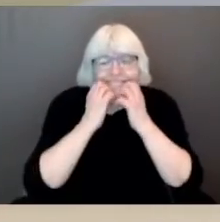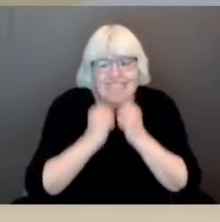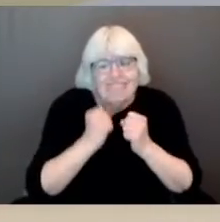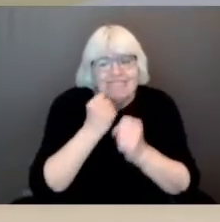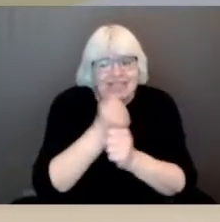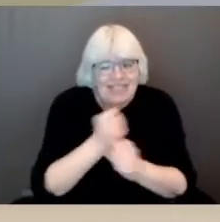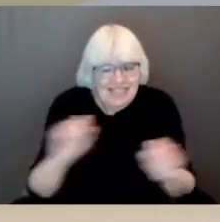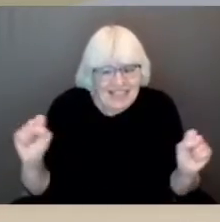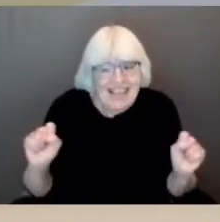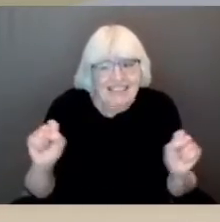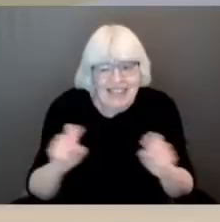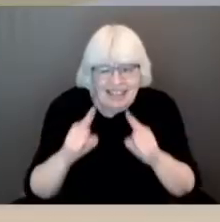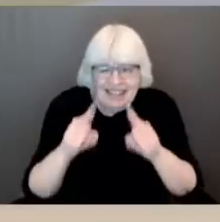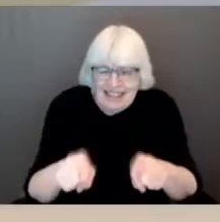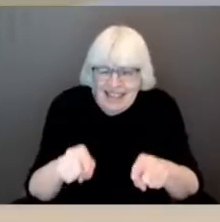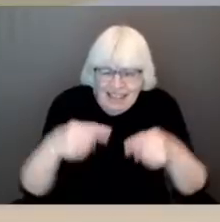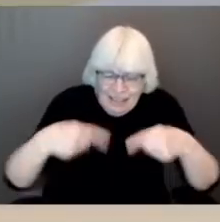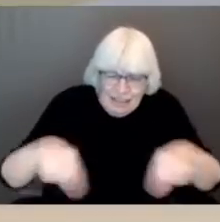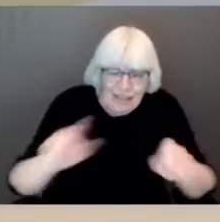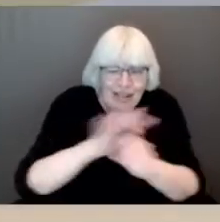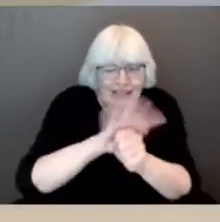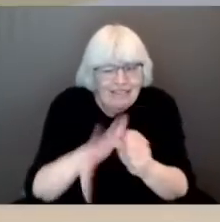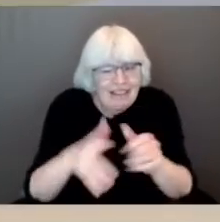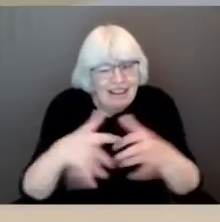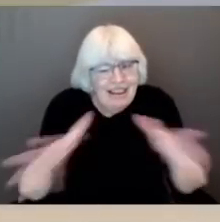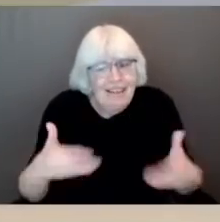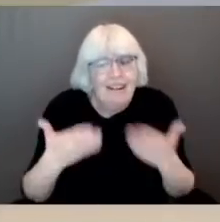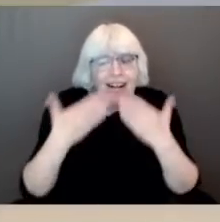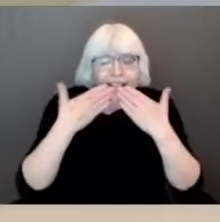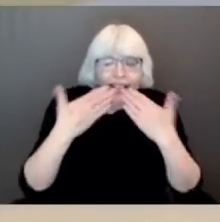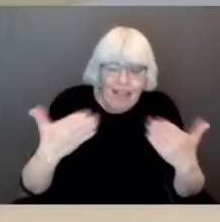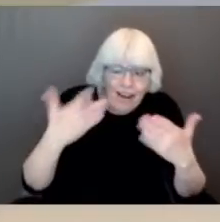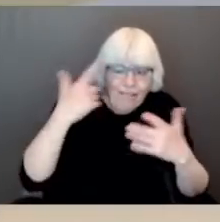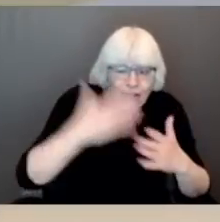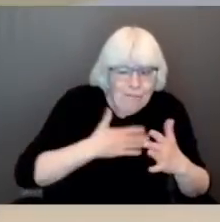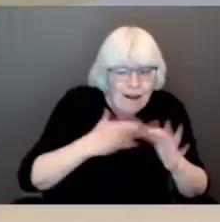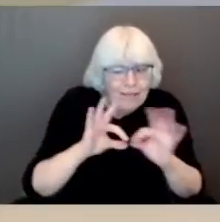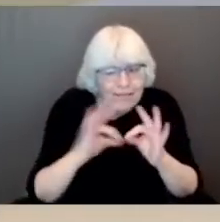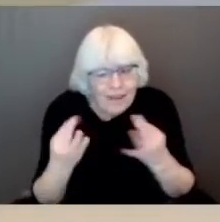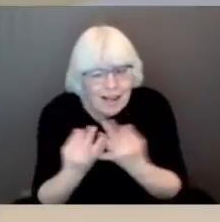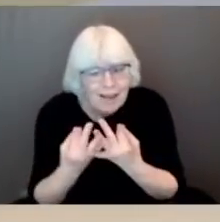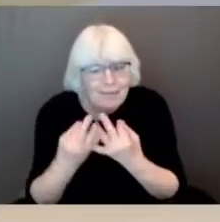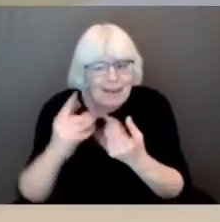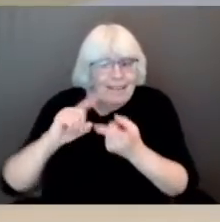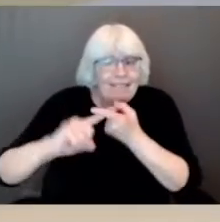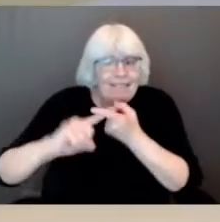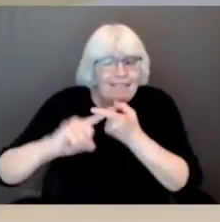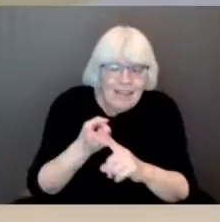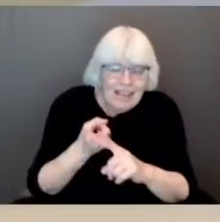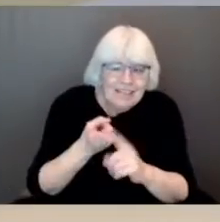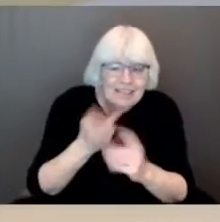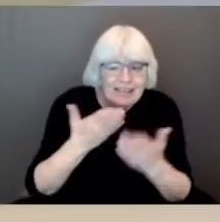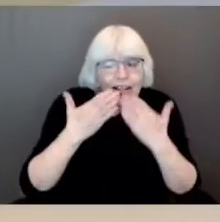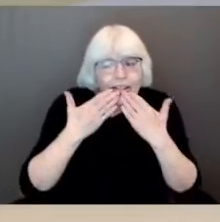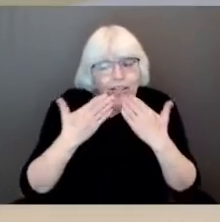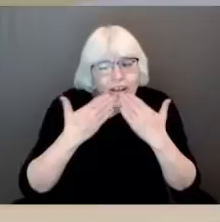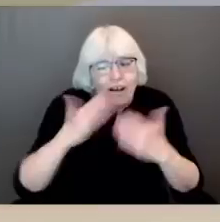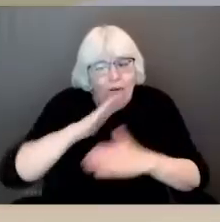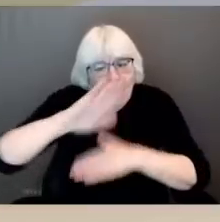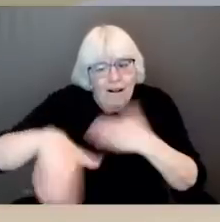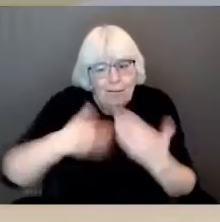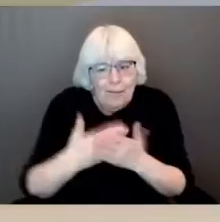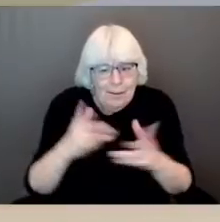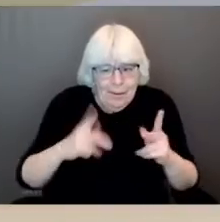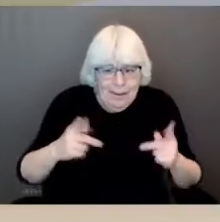course, I'm also grateful for my own family and friends, but I'm also grateful for all Islanders, as the Premier mentioned, who have done